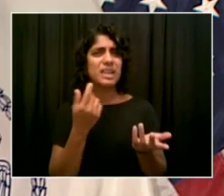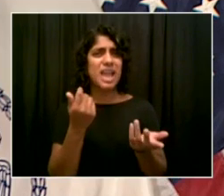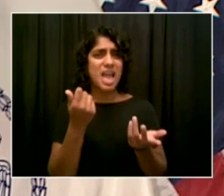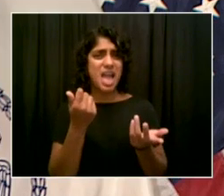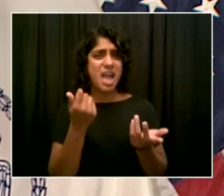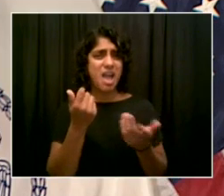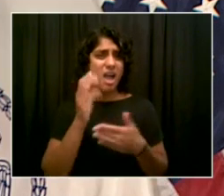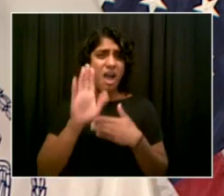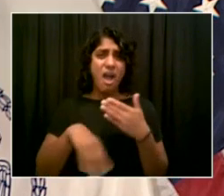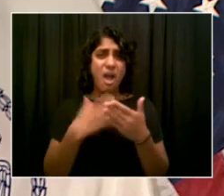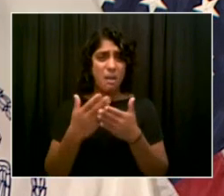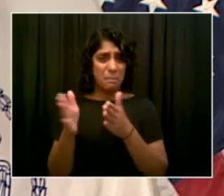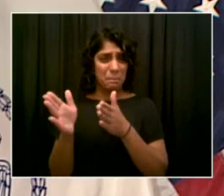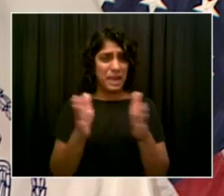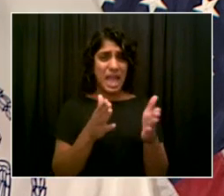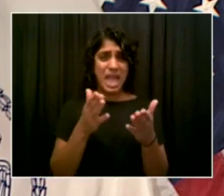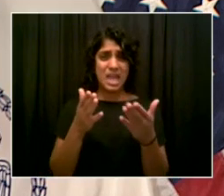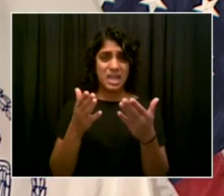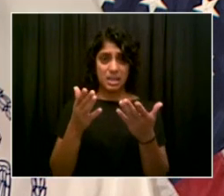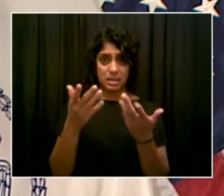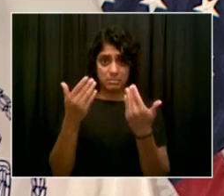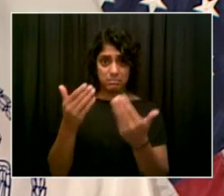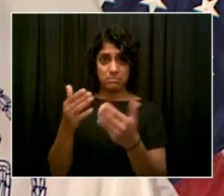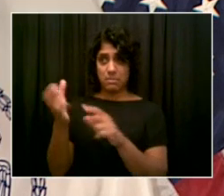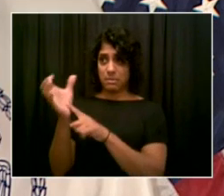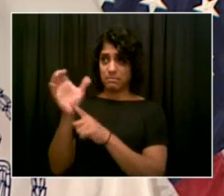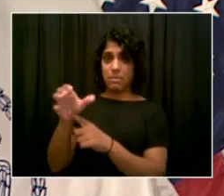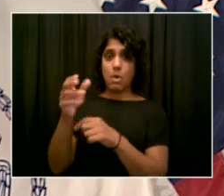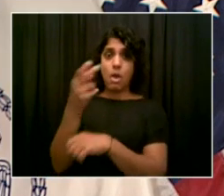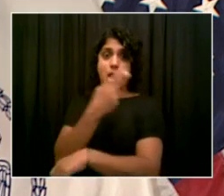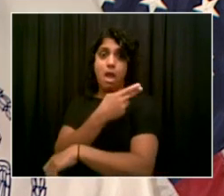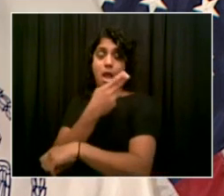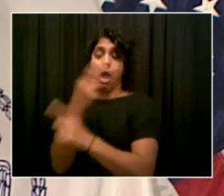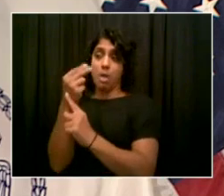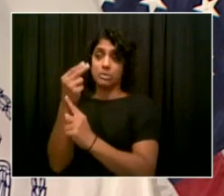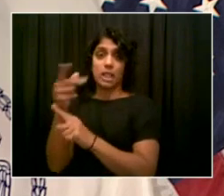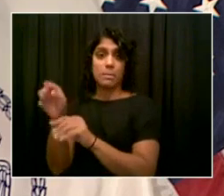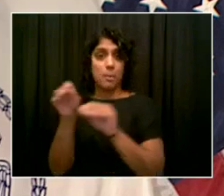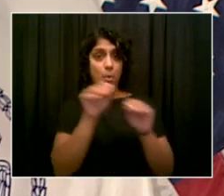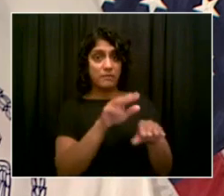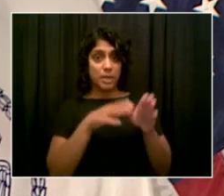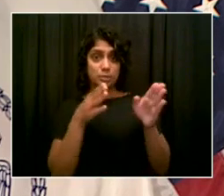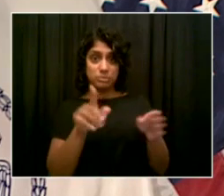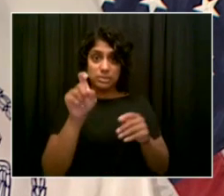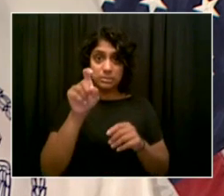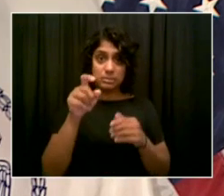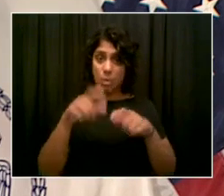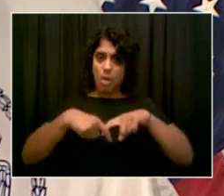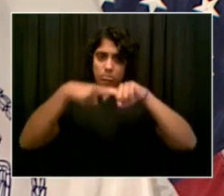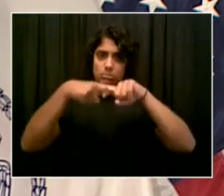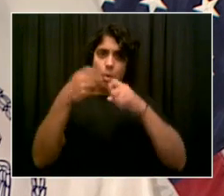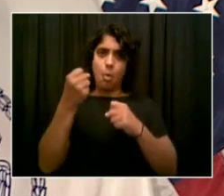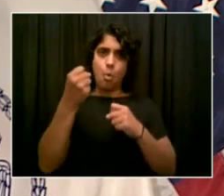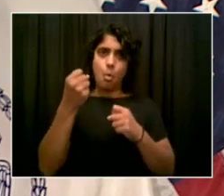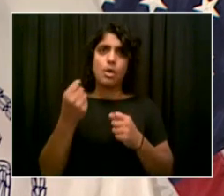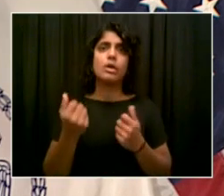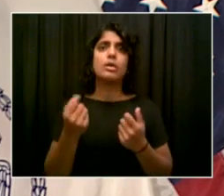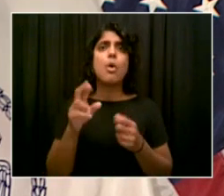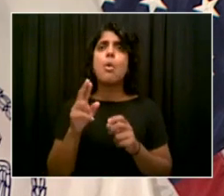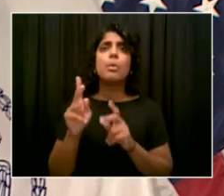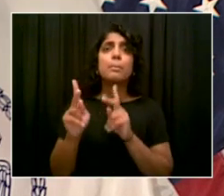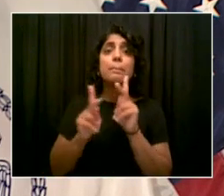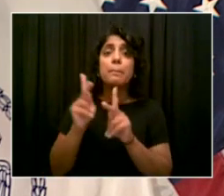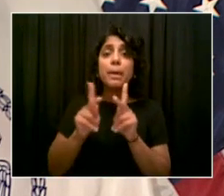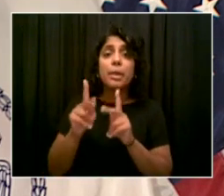really at risk when they go back to congregate shelters due to the Delta variant. So your thoughts on that and where the city is right now in this